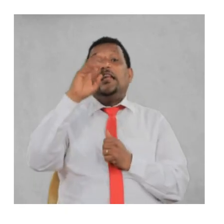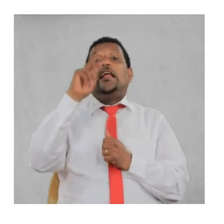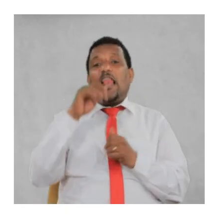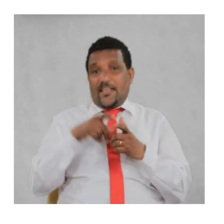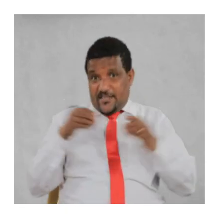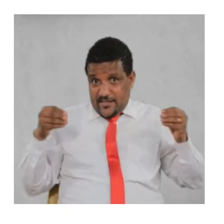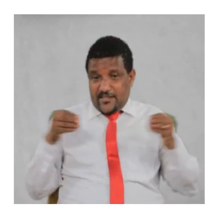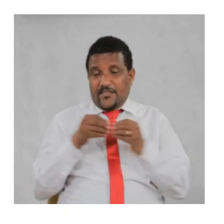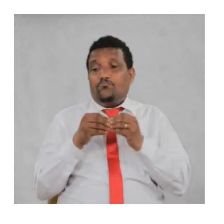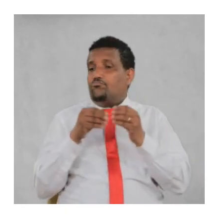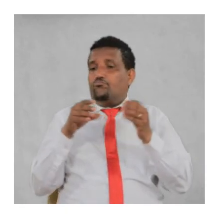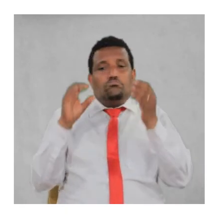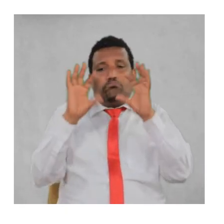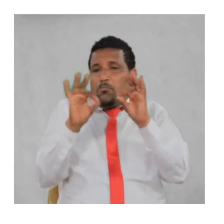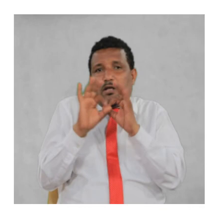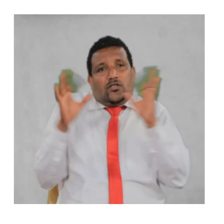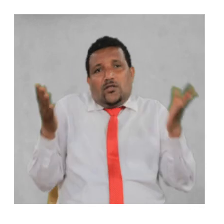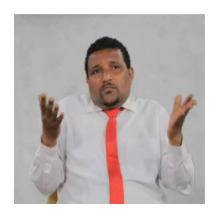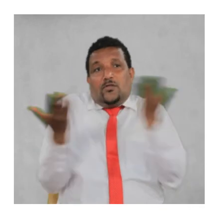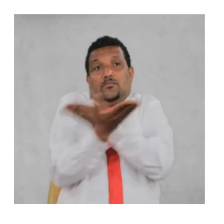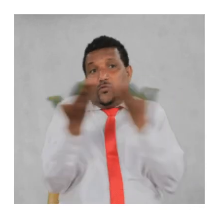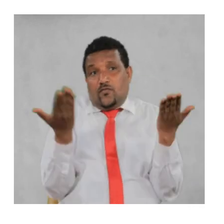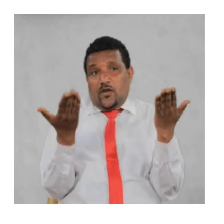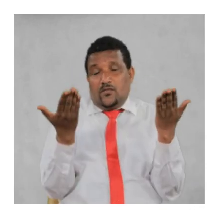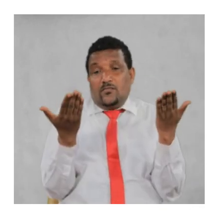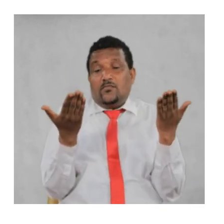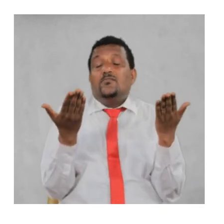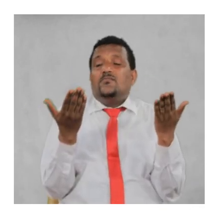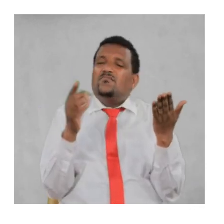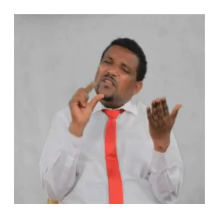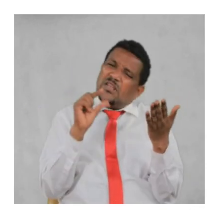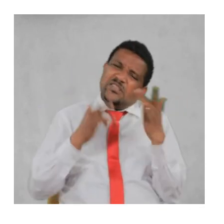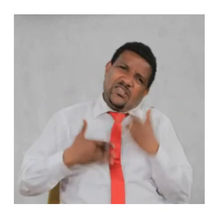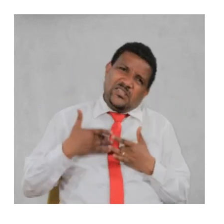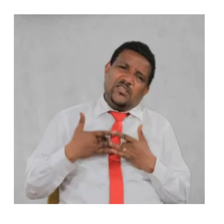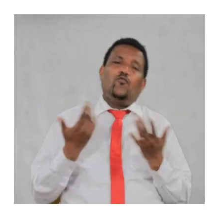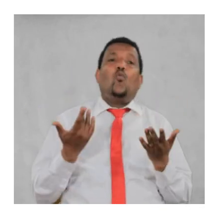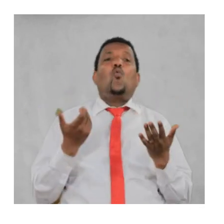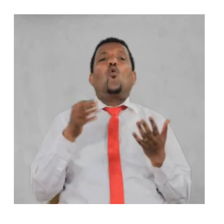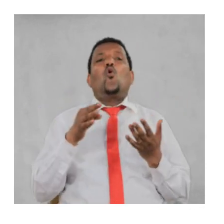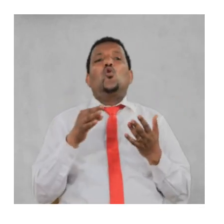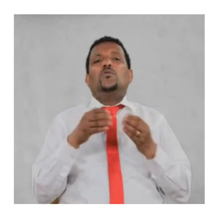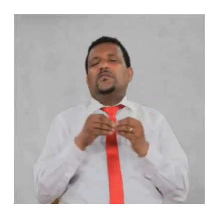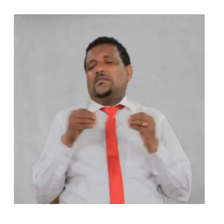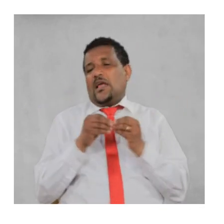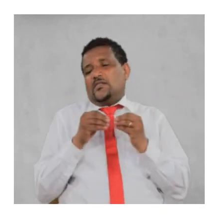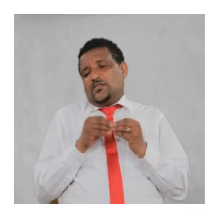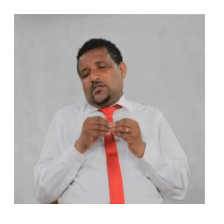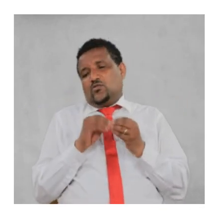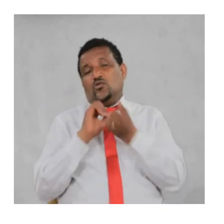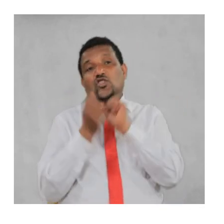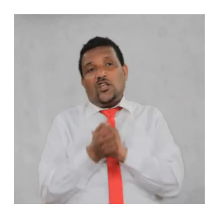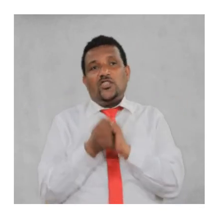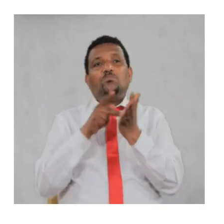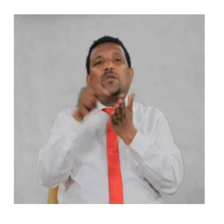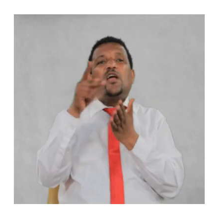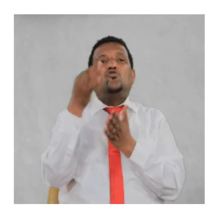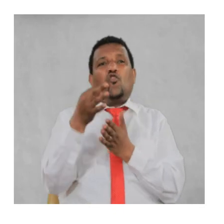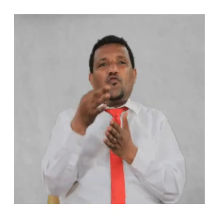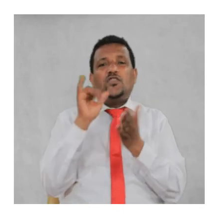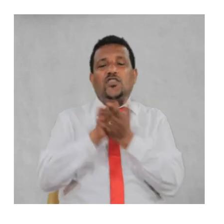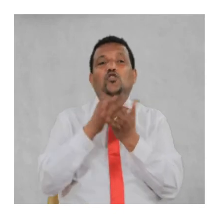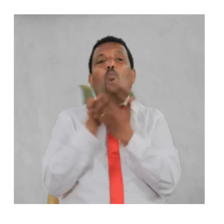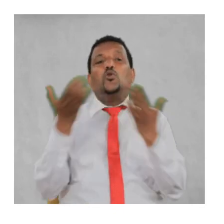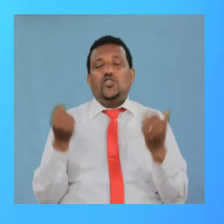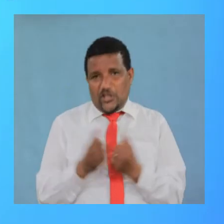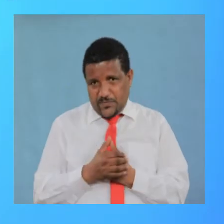any choice to substitute a commodity, then we will be less sensitive, or we will be inelastic to changes in price of that